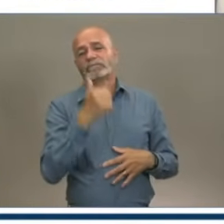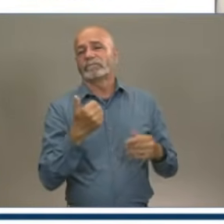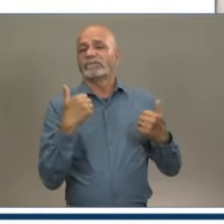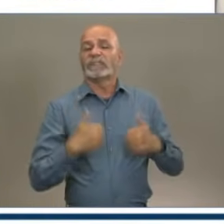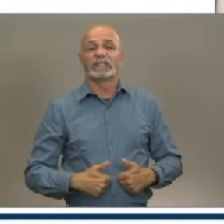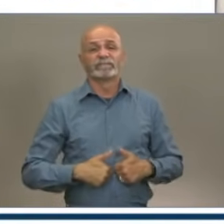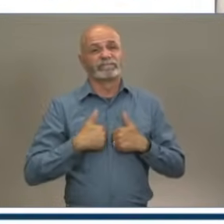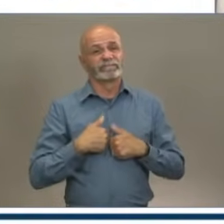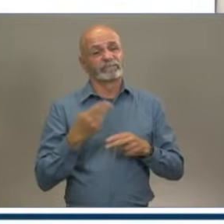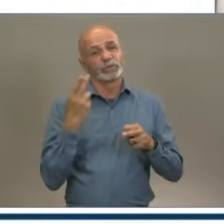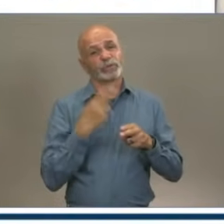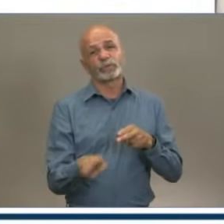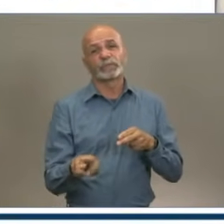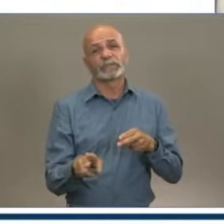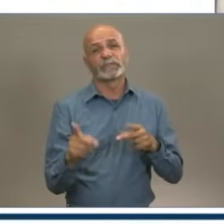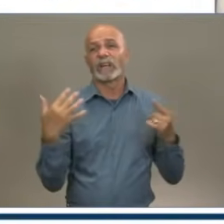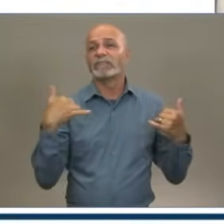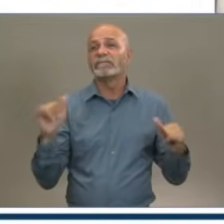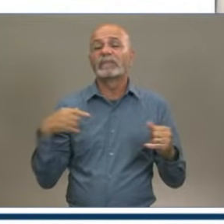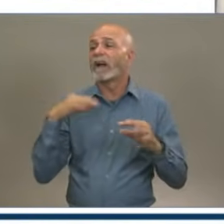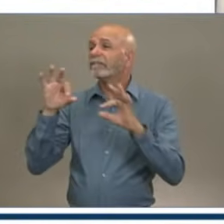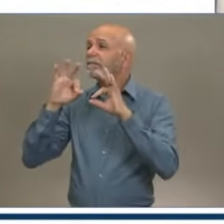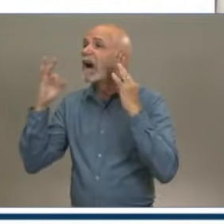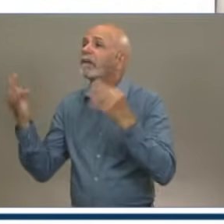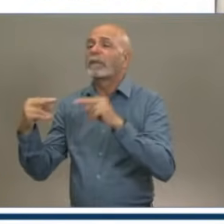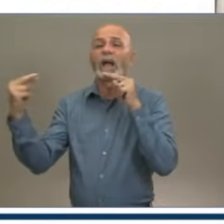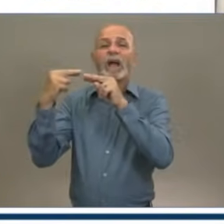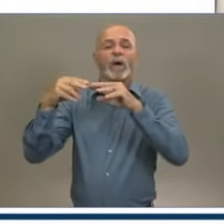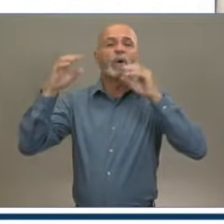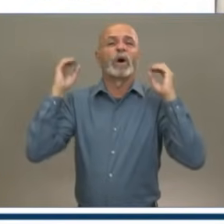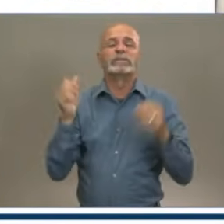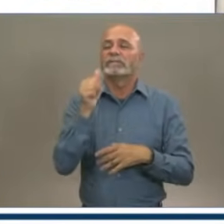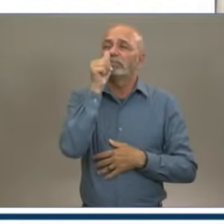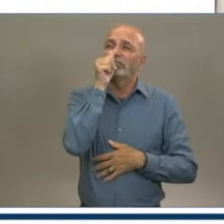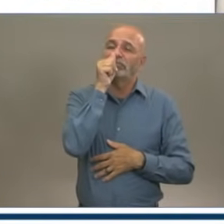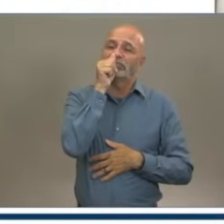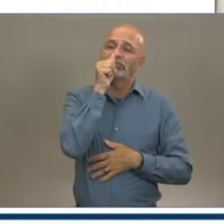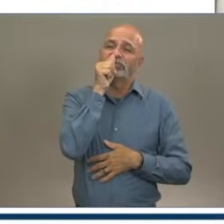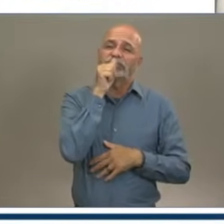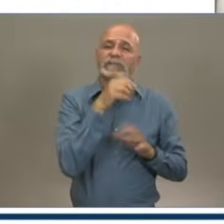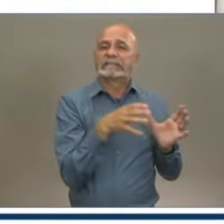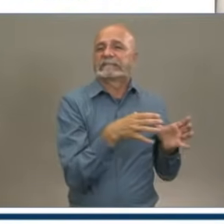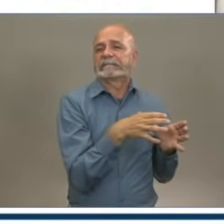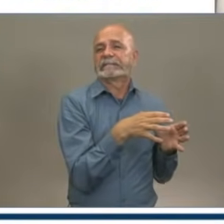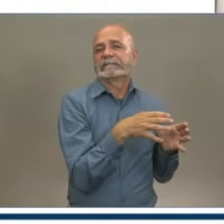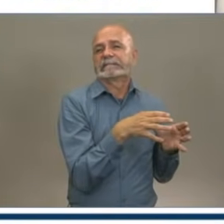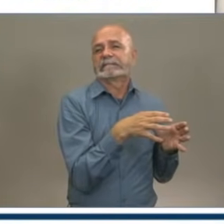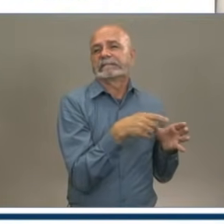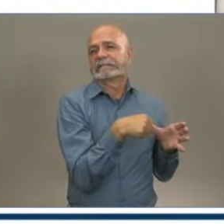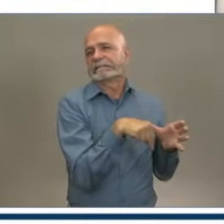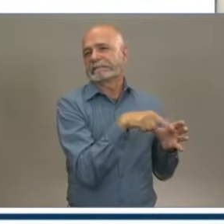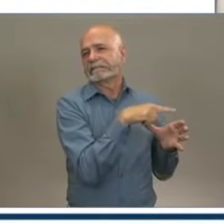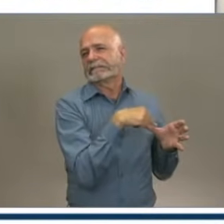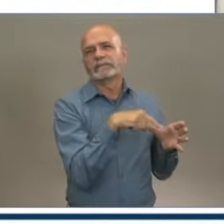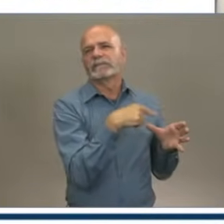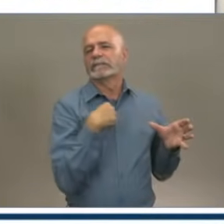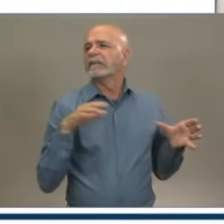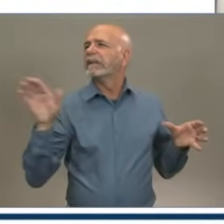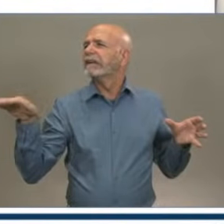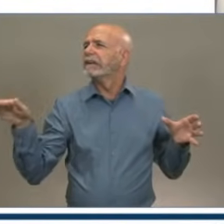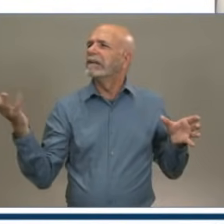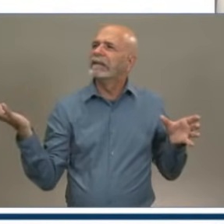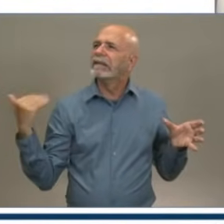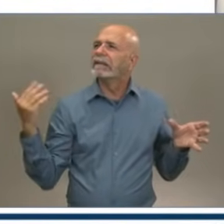through. They say that the free will of these Nova Scotians in long-term care homes has been taken away. So